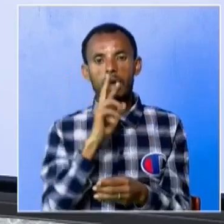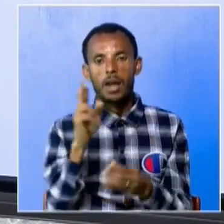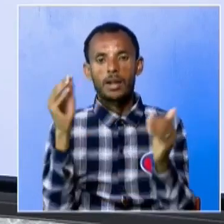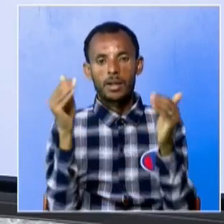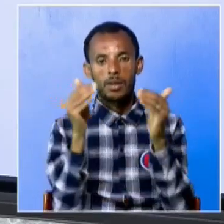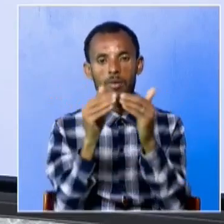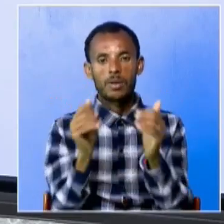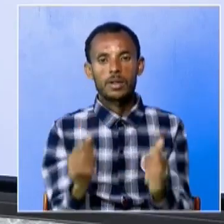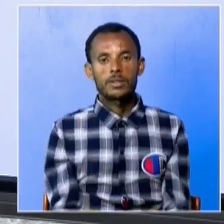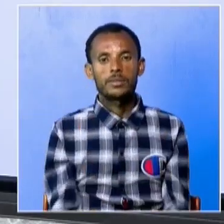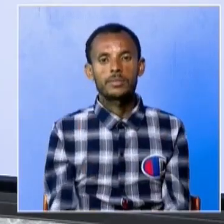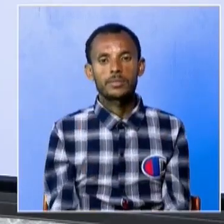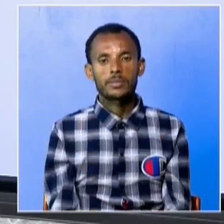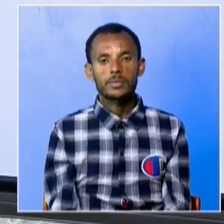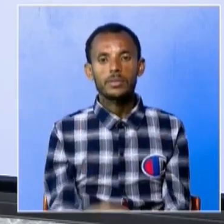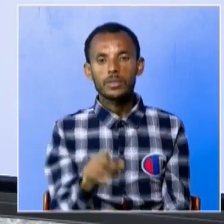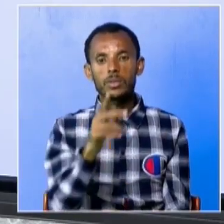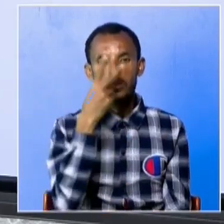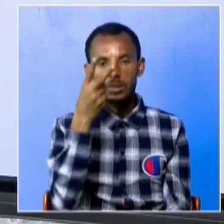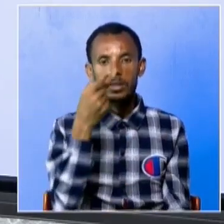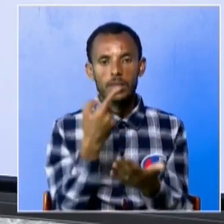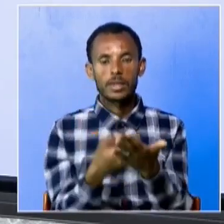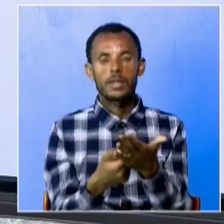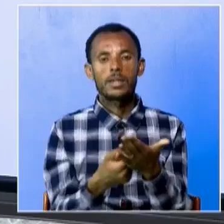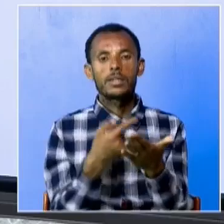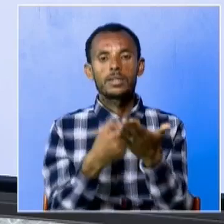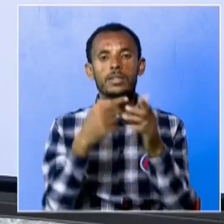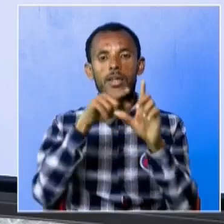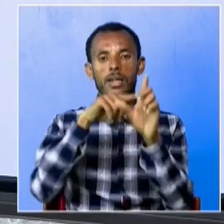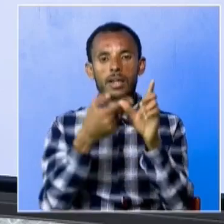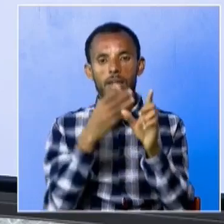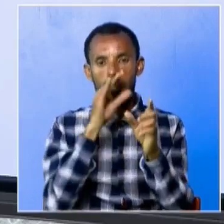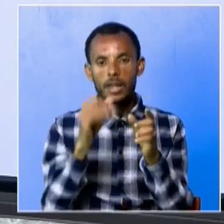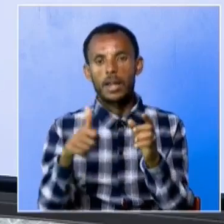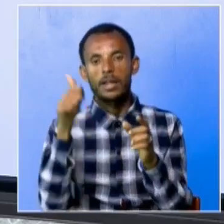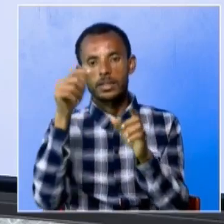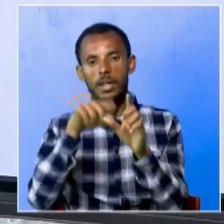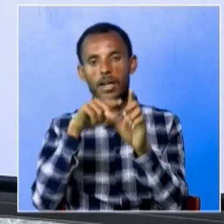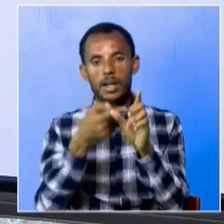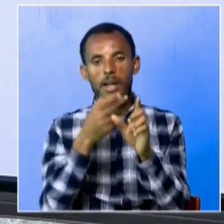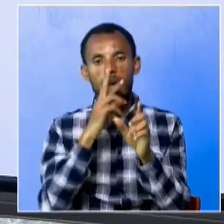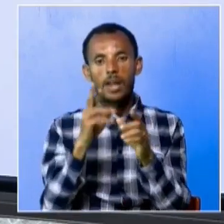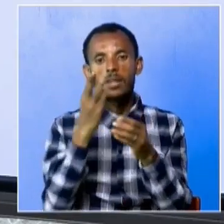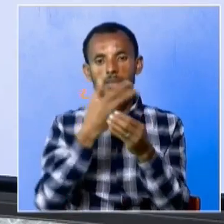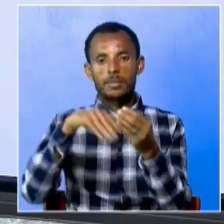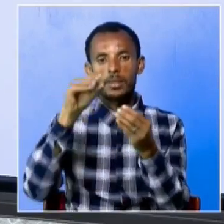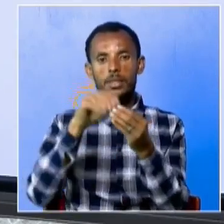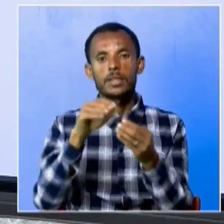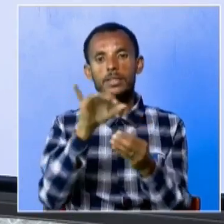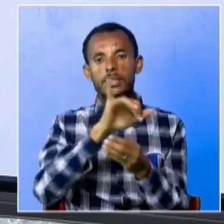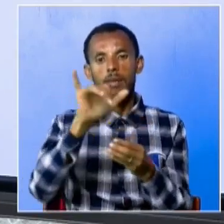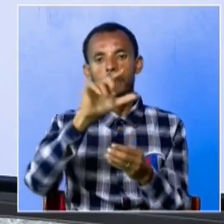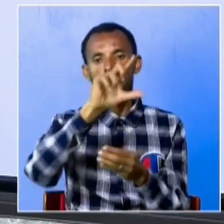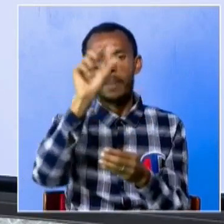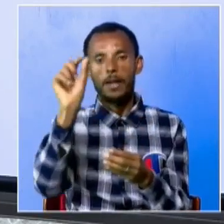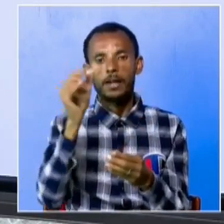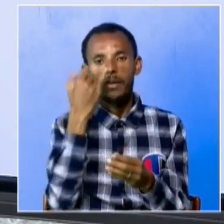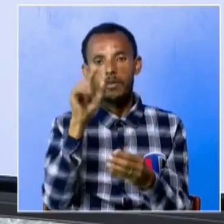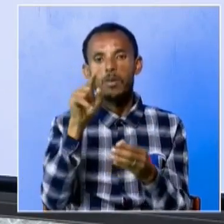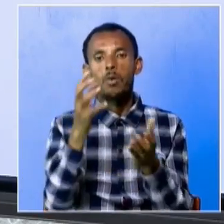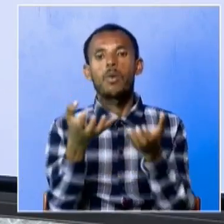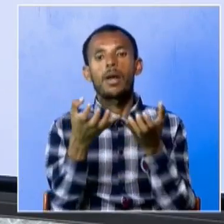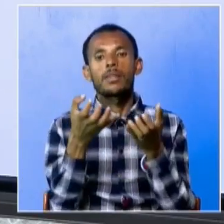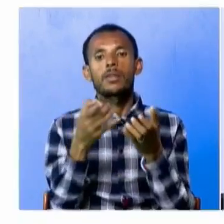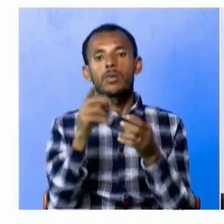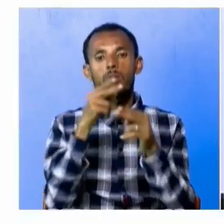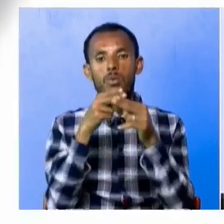congruent. Okay, as you can see here, this angle and this angle are subtended by the same arc. If you want, you can call